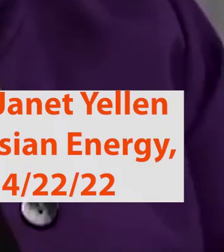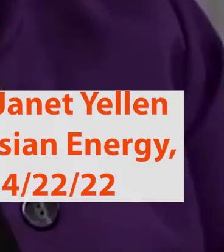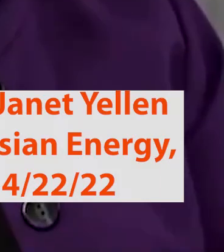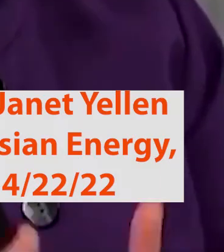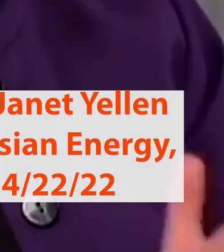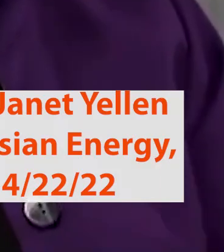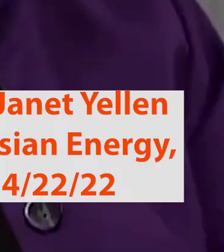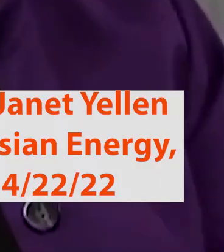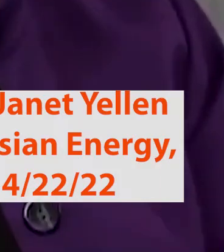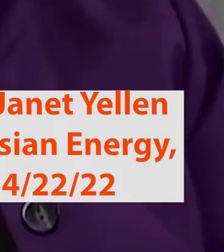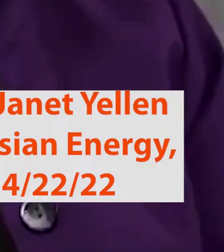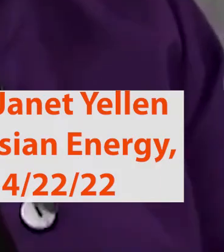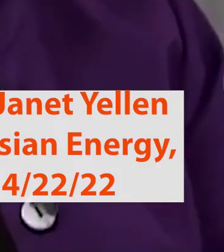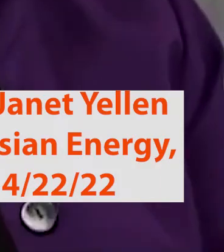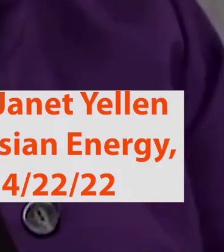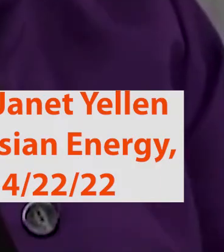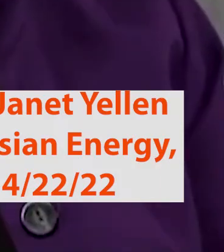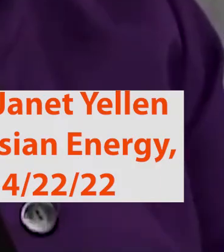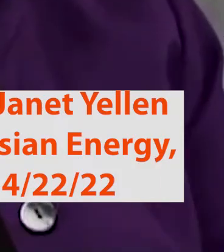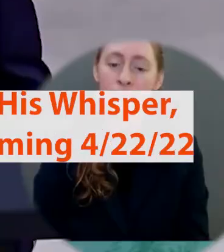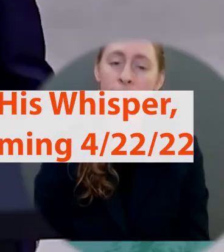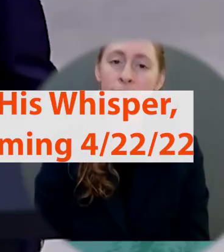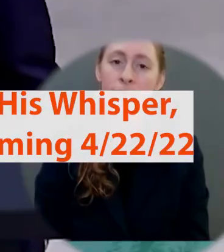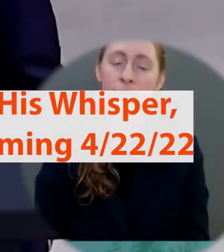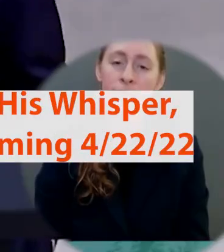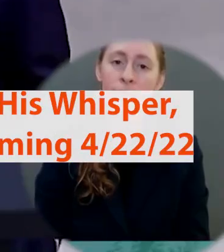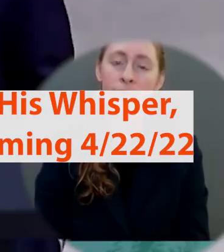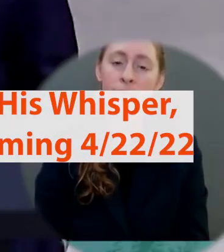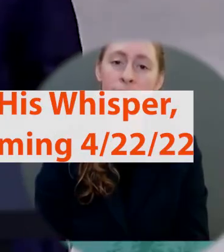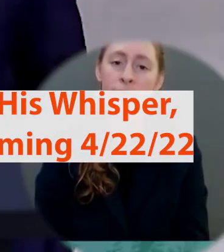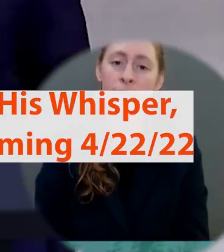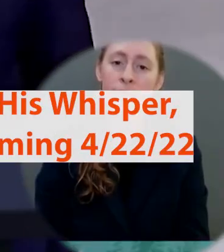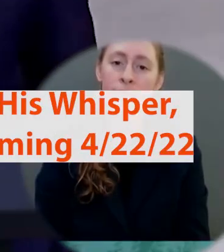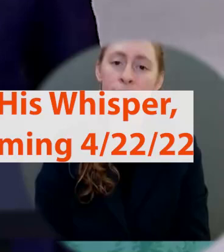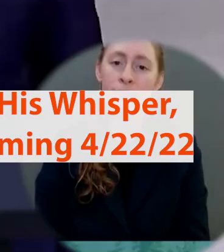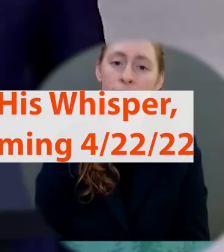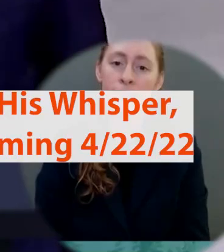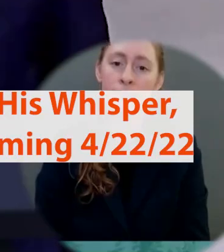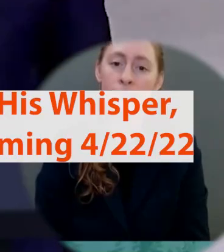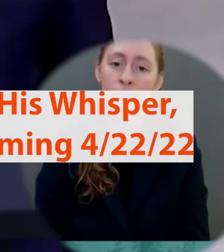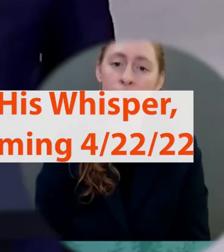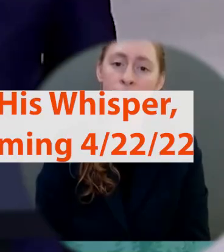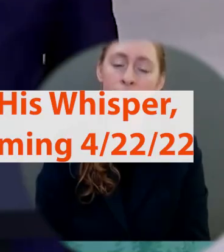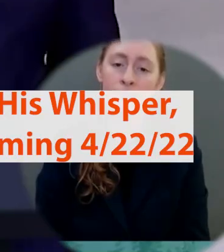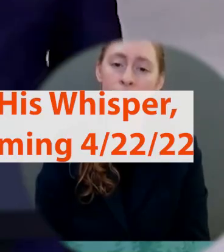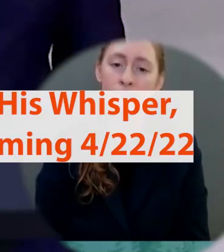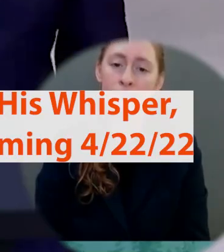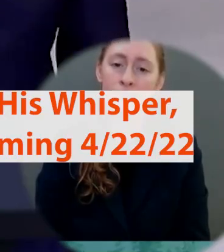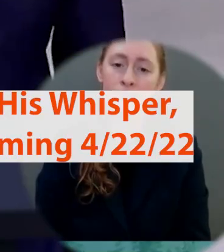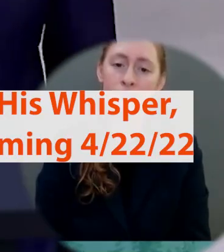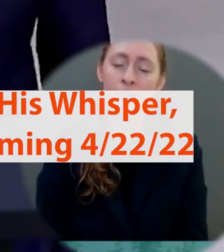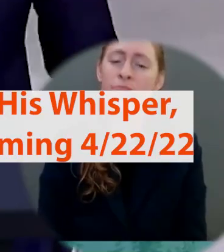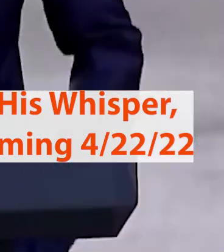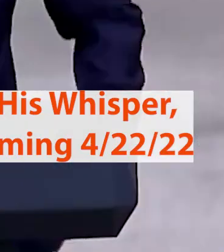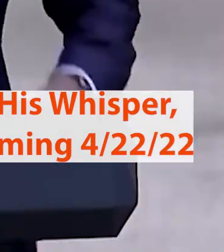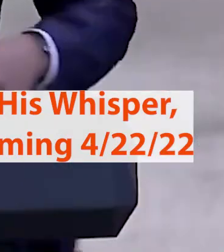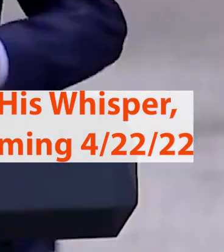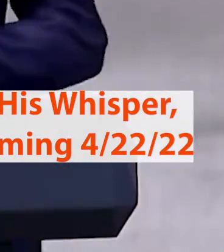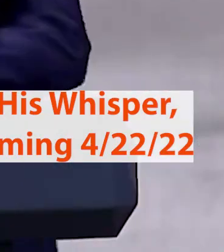really undermine the impact of our sanctions. By the way, I made it clear to my friends up in Nantucket in that